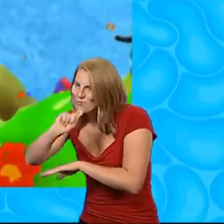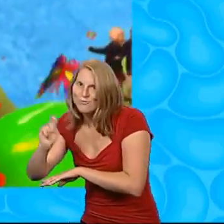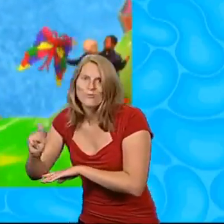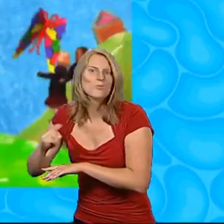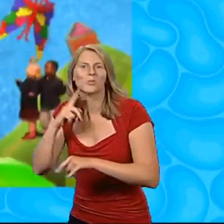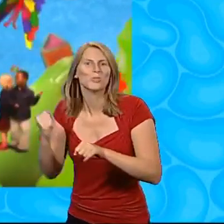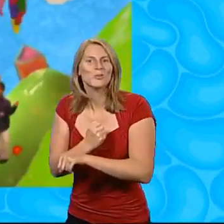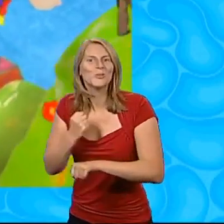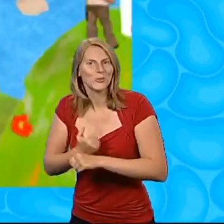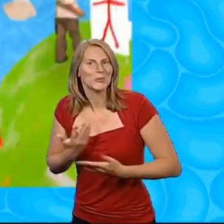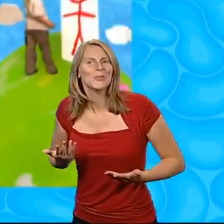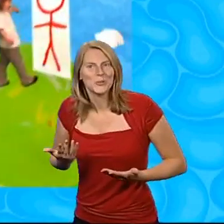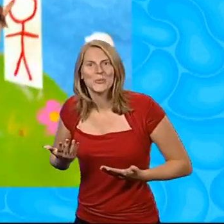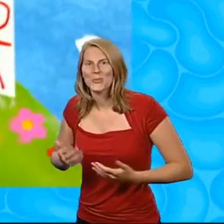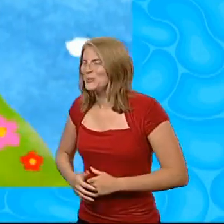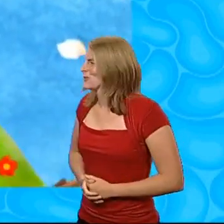Doodle.